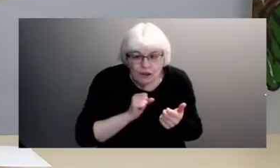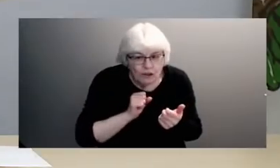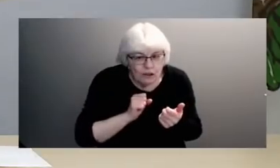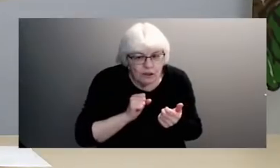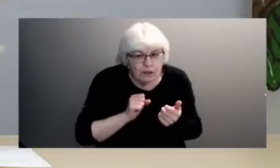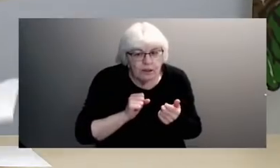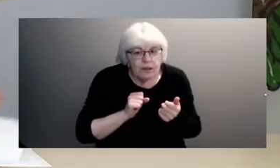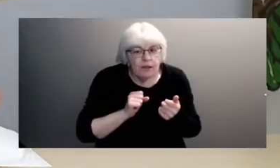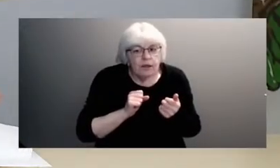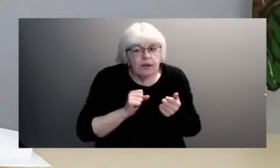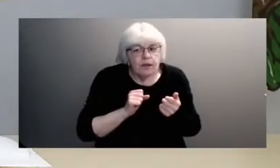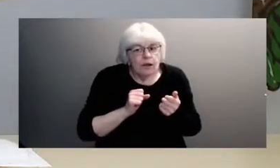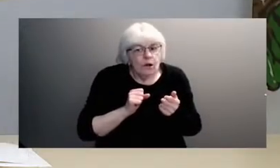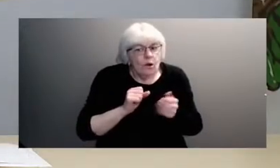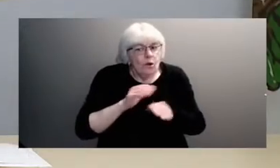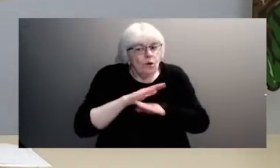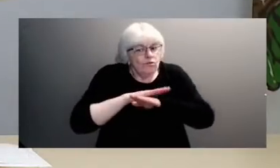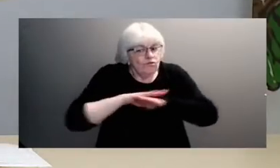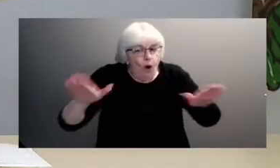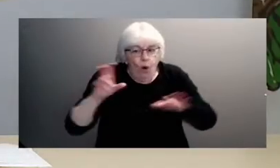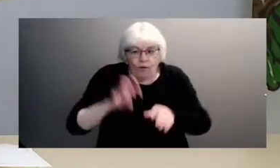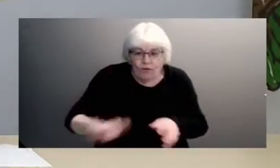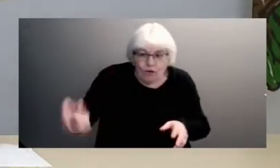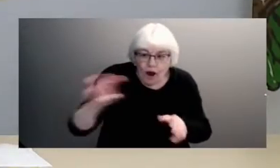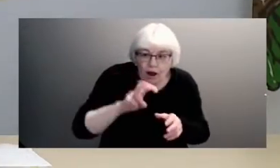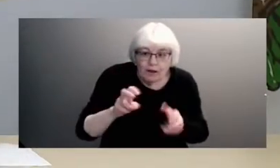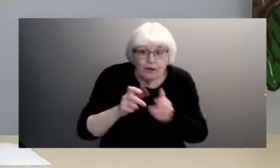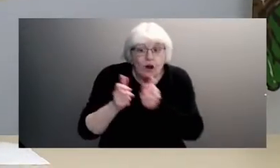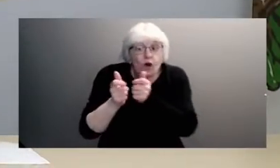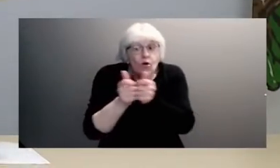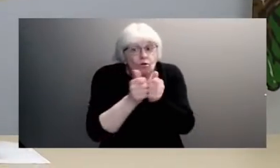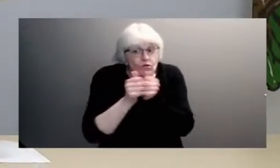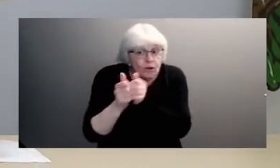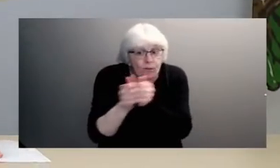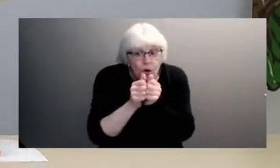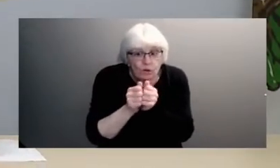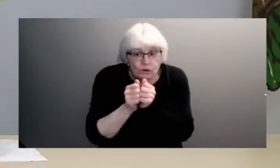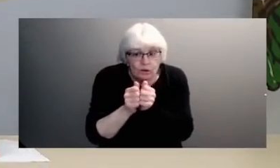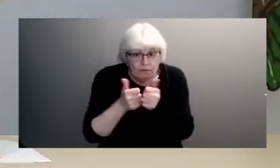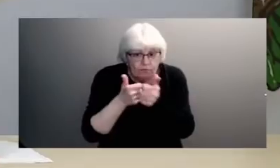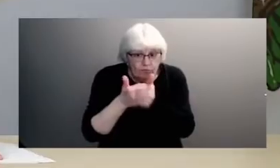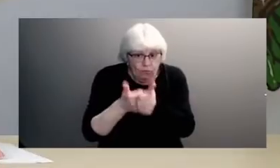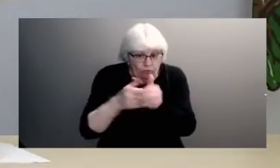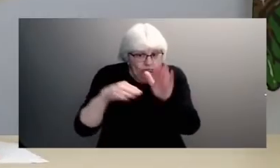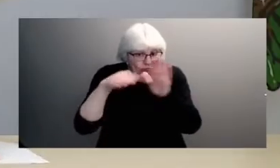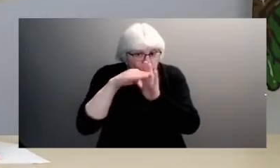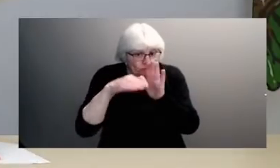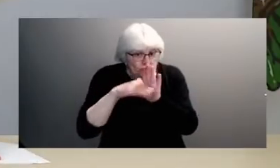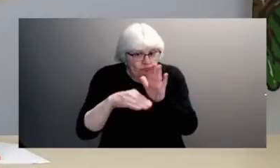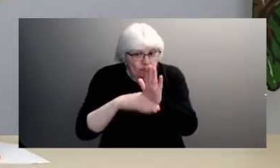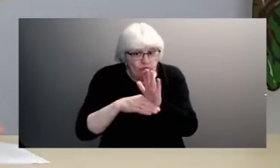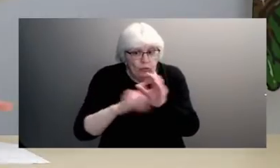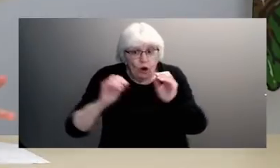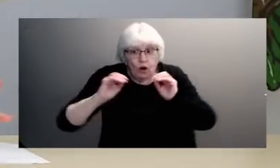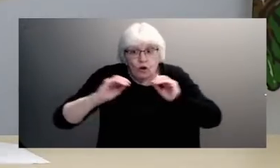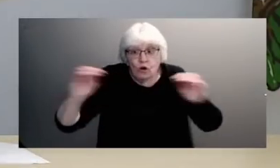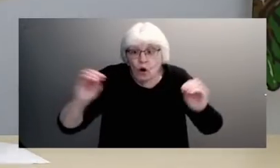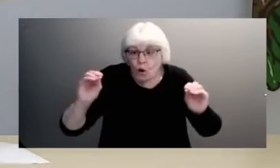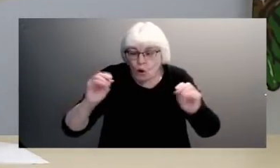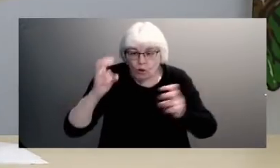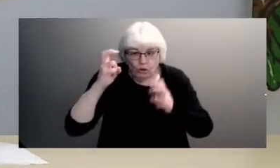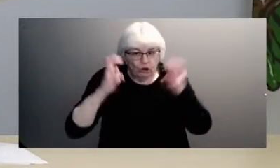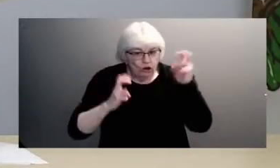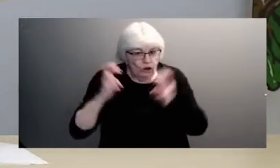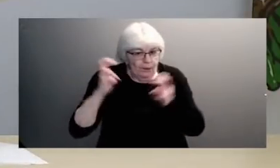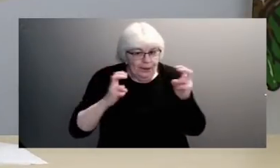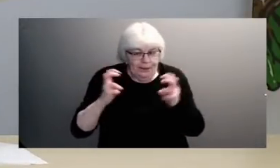for the time being. There will be no tournaments of any sort in PEI, regardless of the age